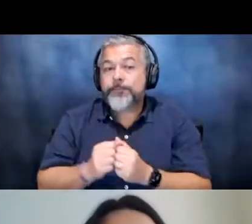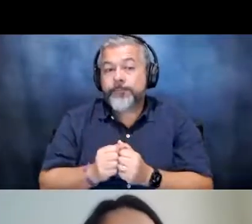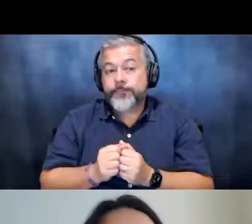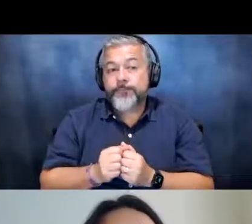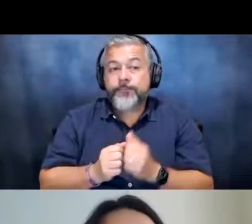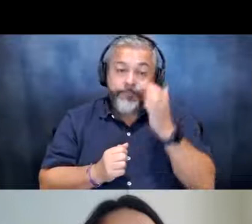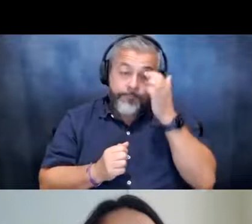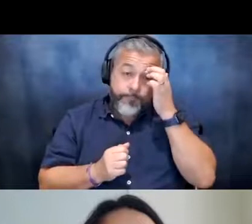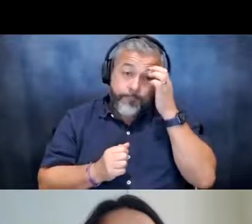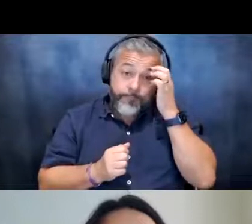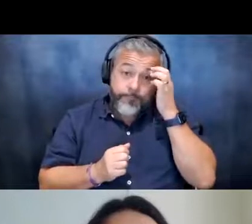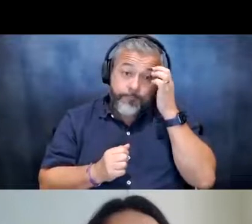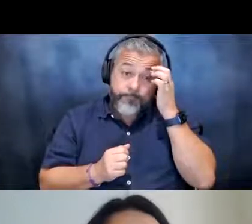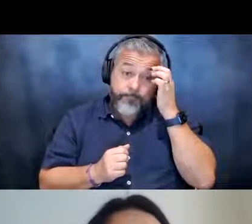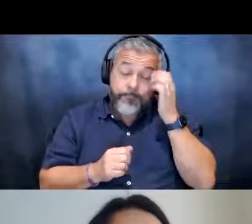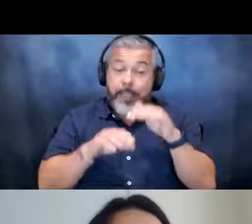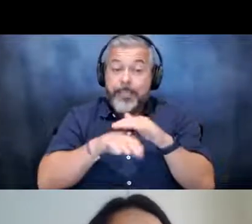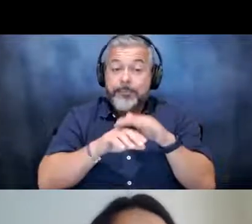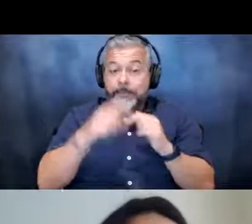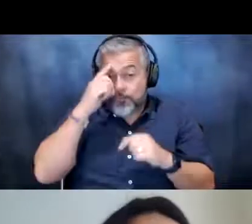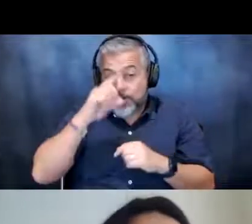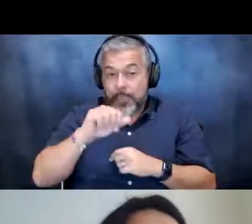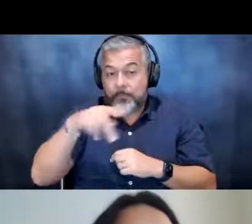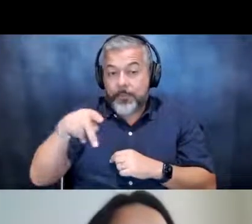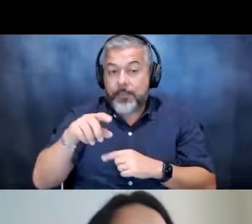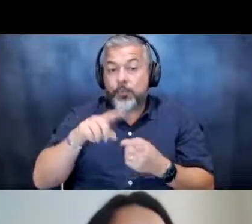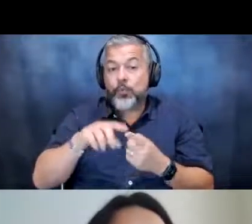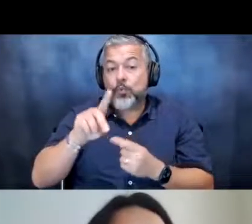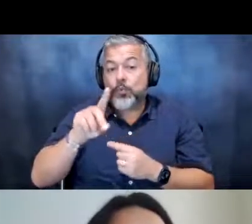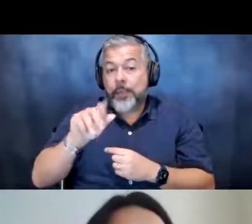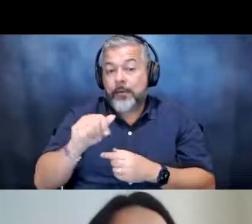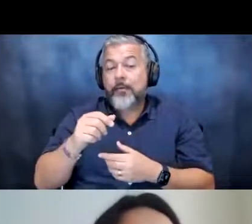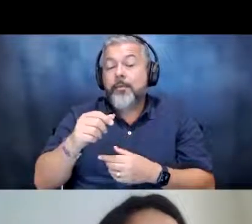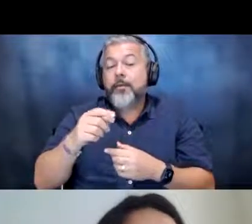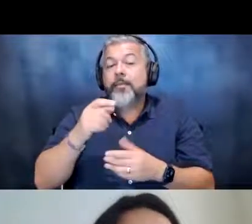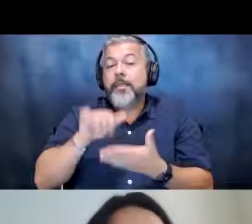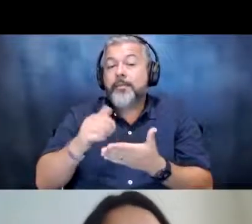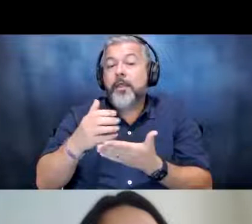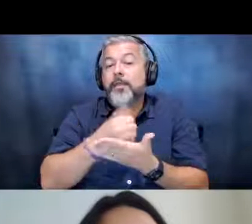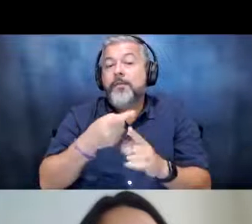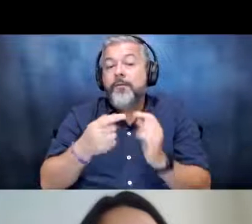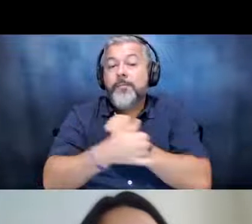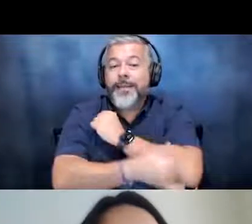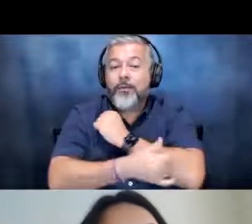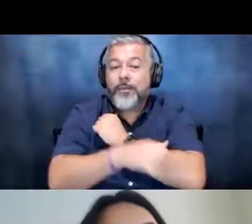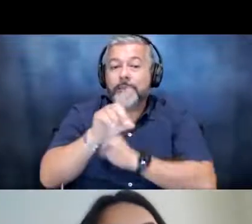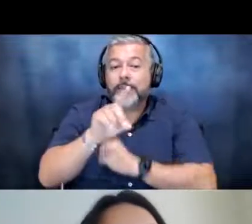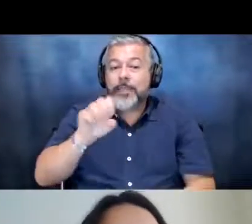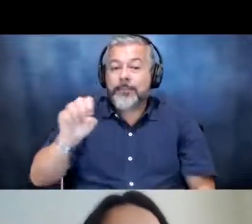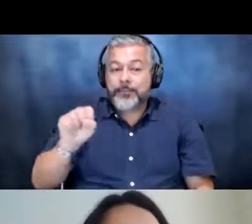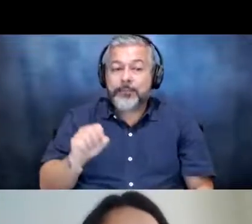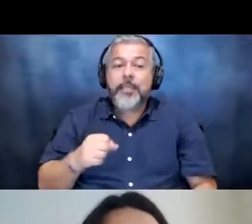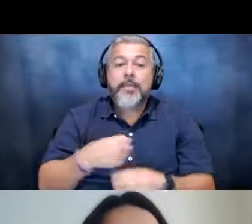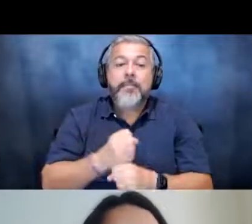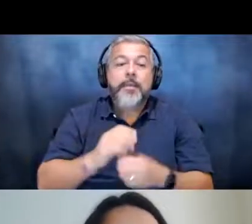access for APs to data and held or collected by county, DSS, make us more visible